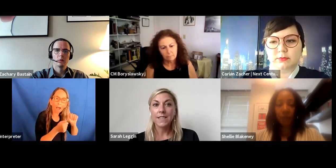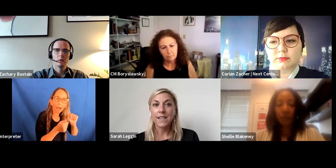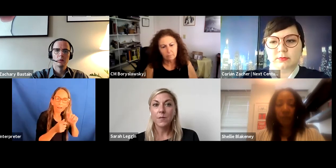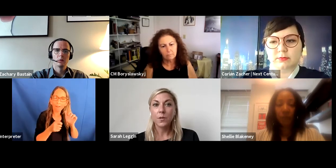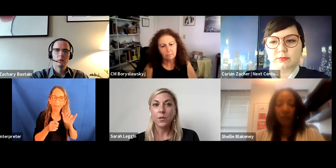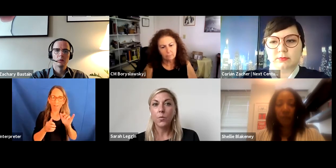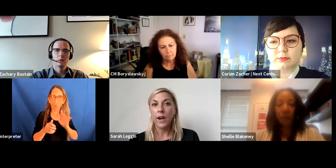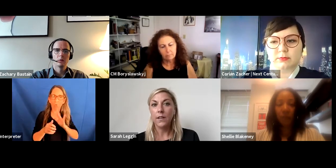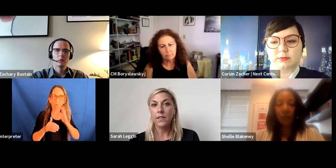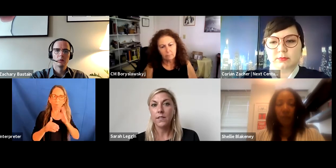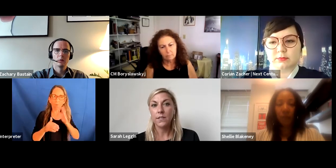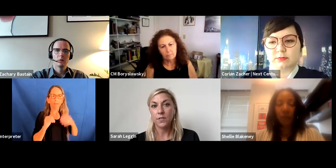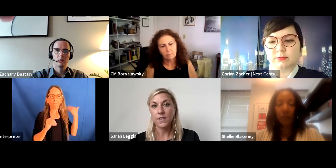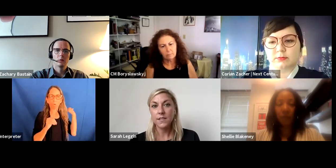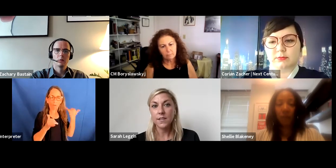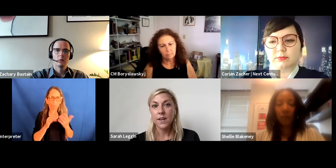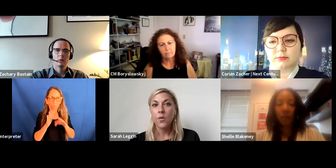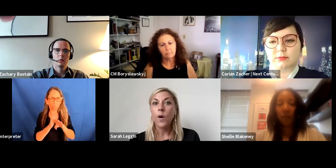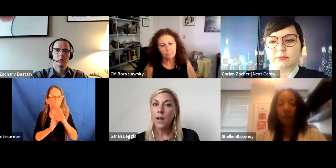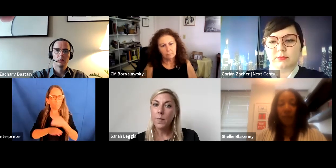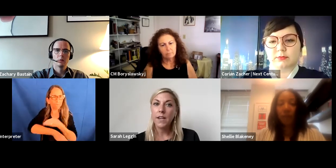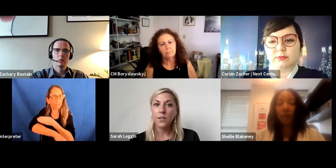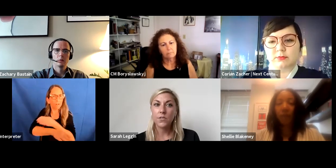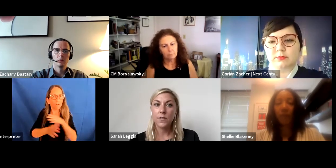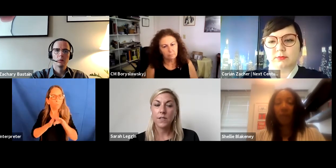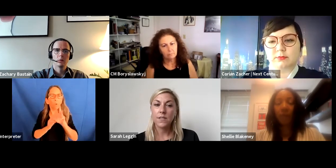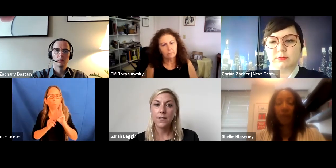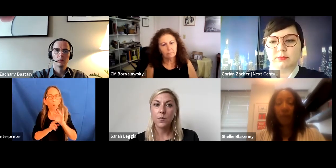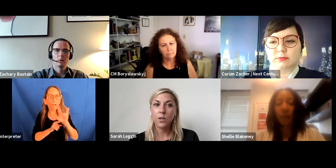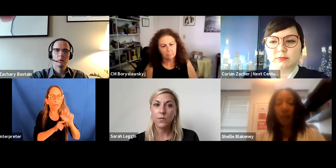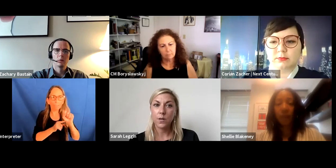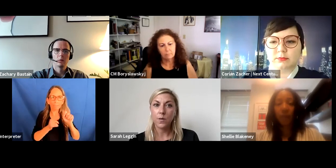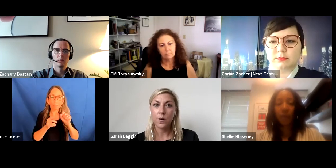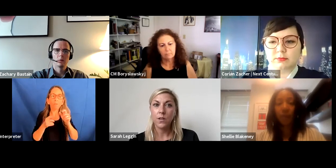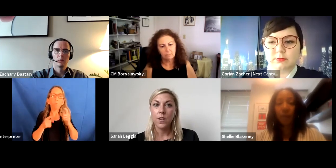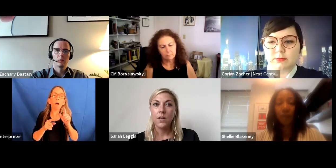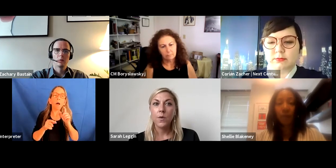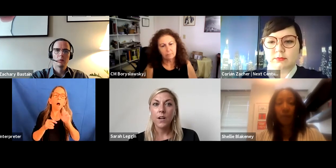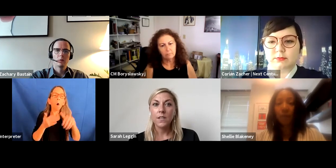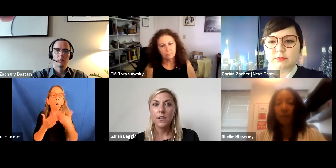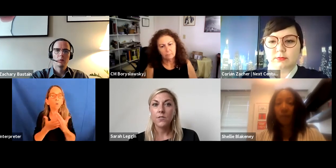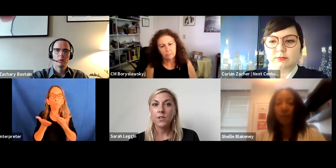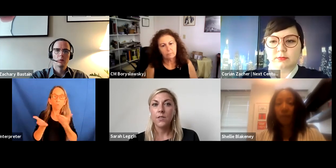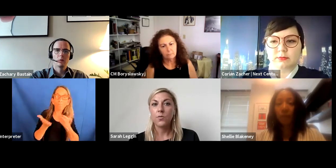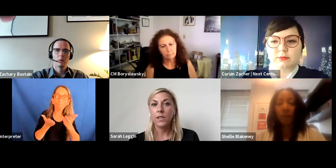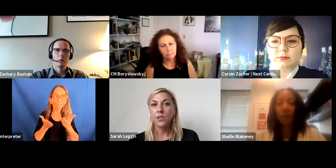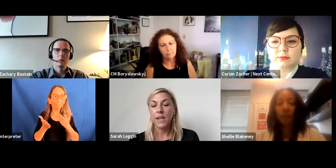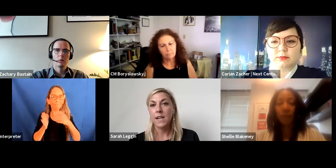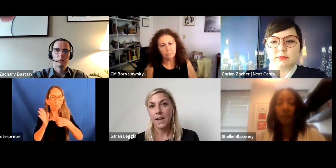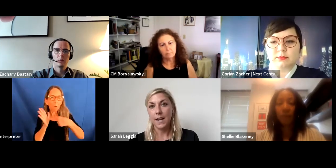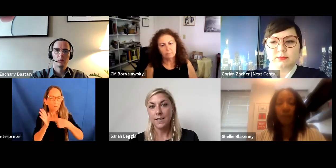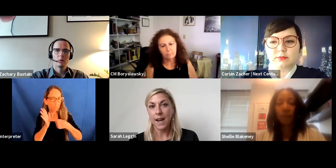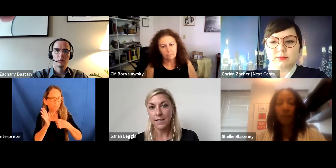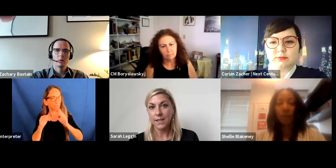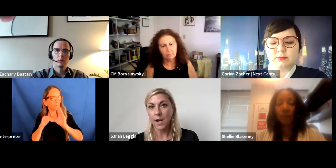improving accessible wireless services while making those services even more affordable, the wireless industry has really tried